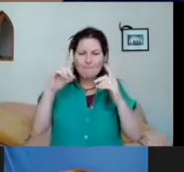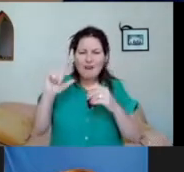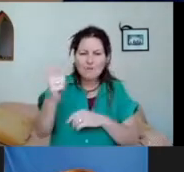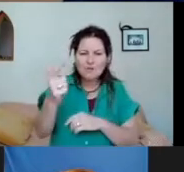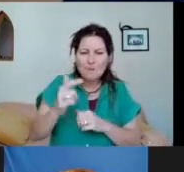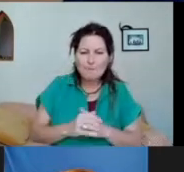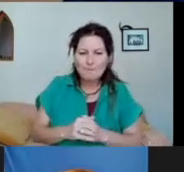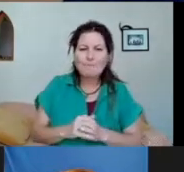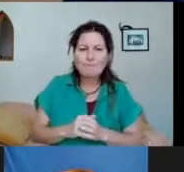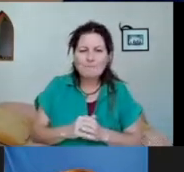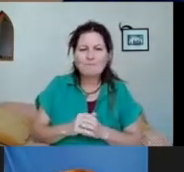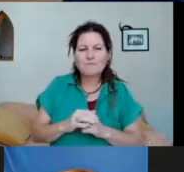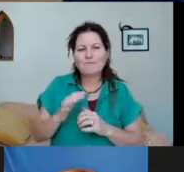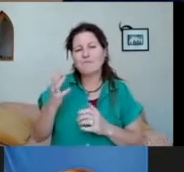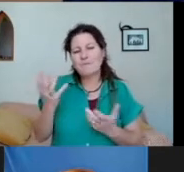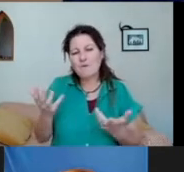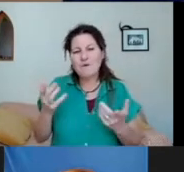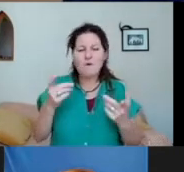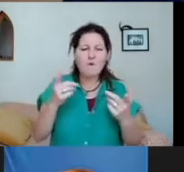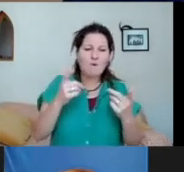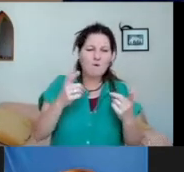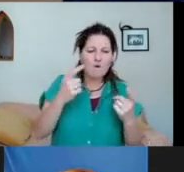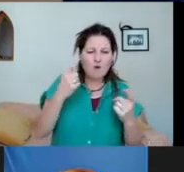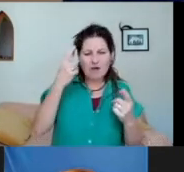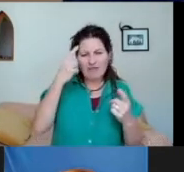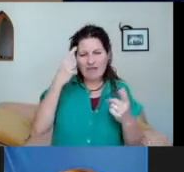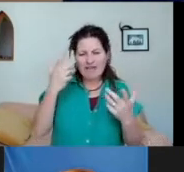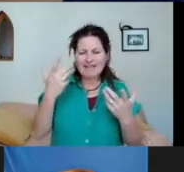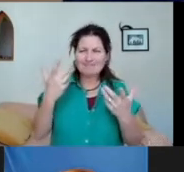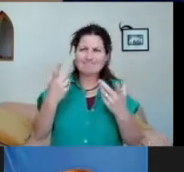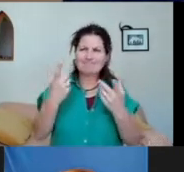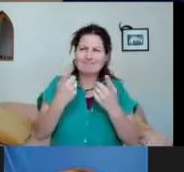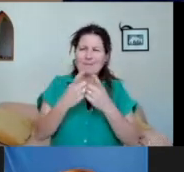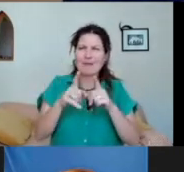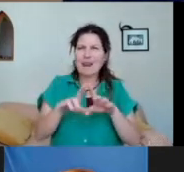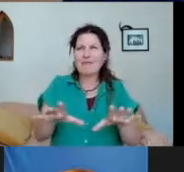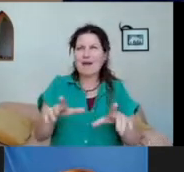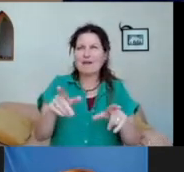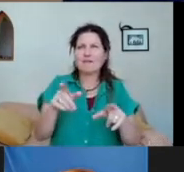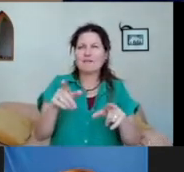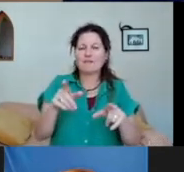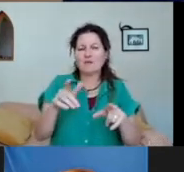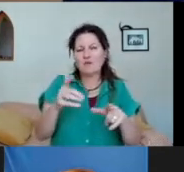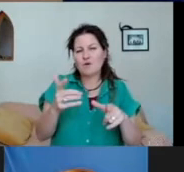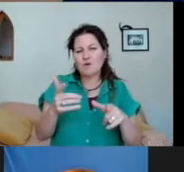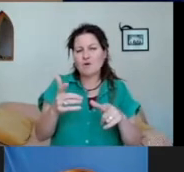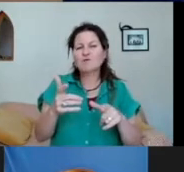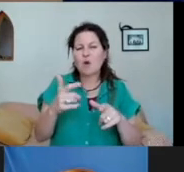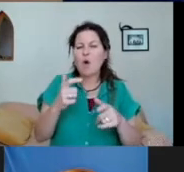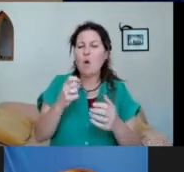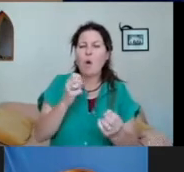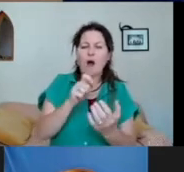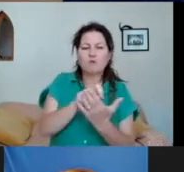an organisation like Deptford Arts Centre or something like along those lines. So, I mean, I'll submit the application and we'll see what